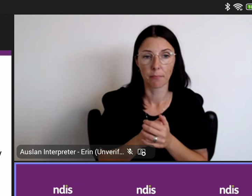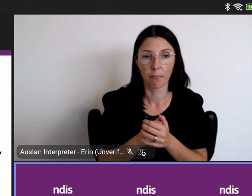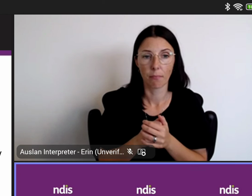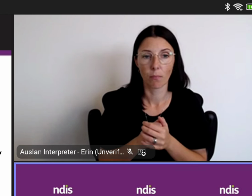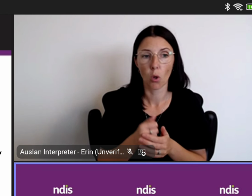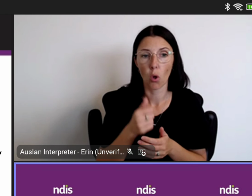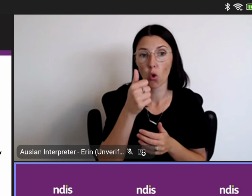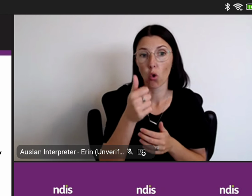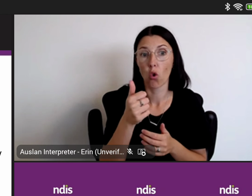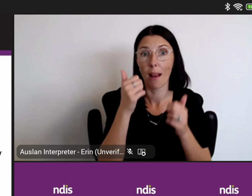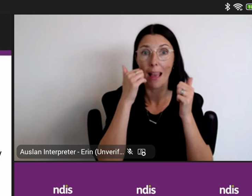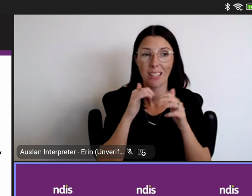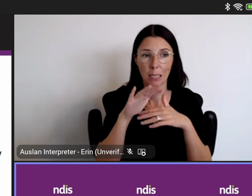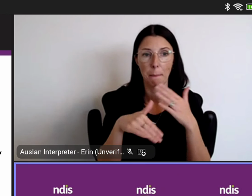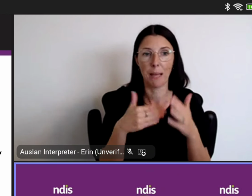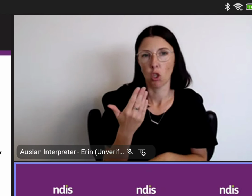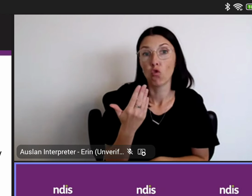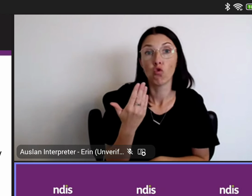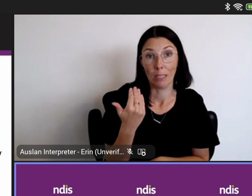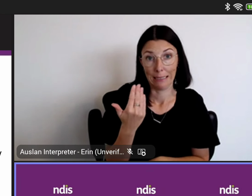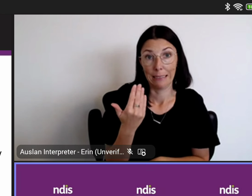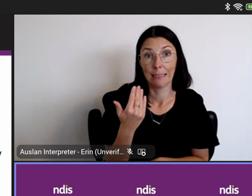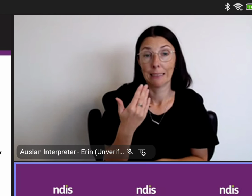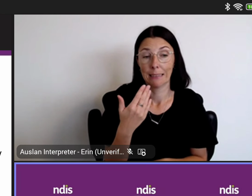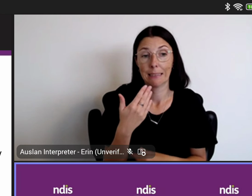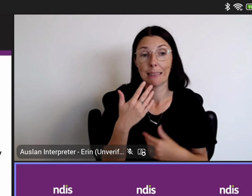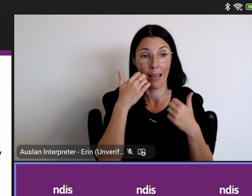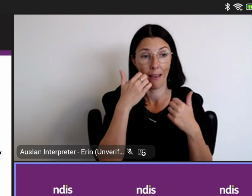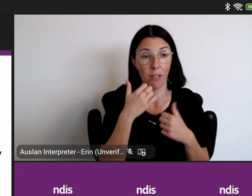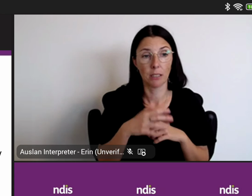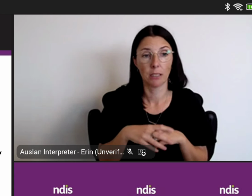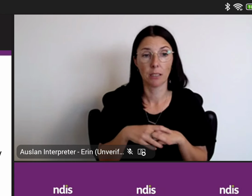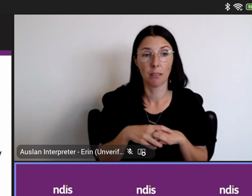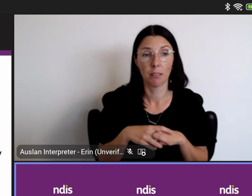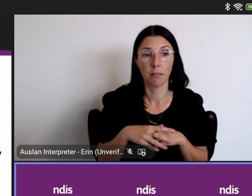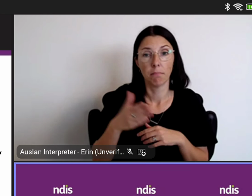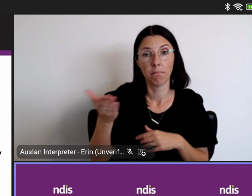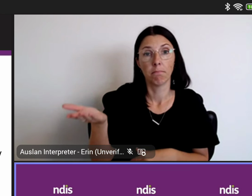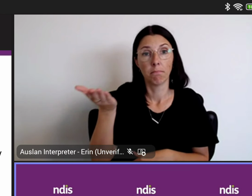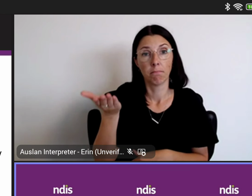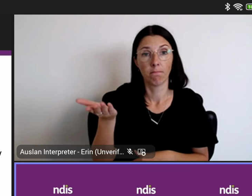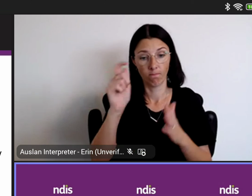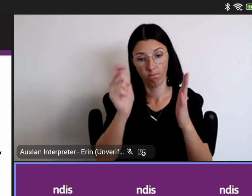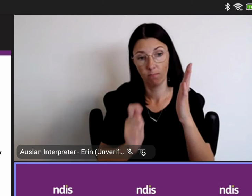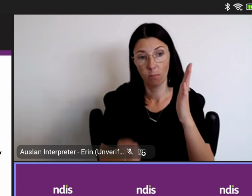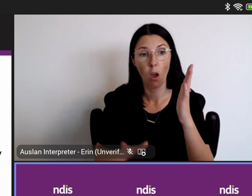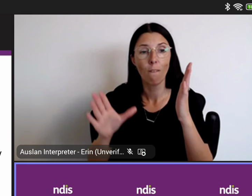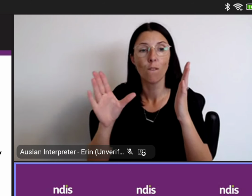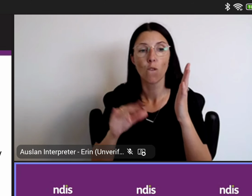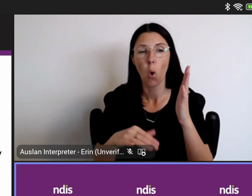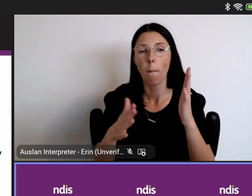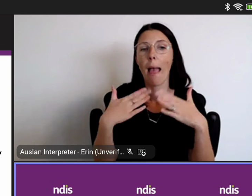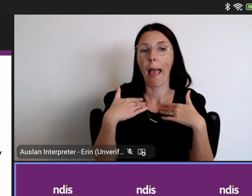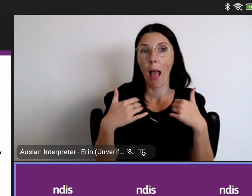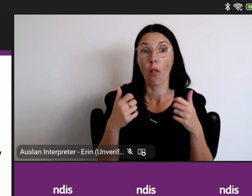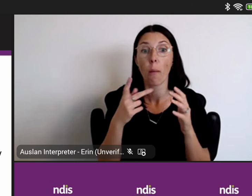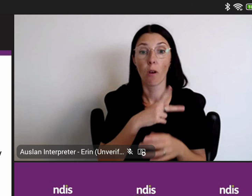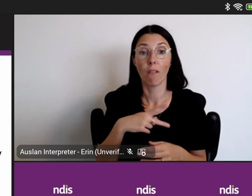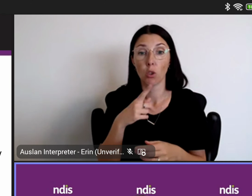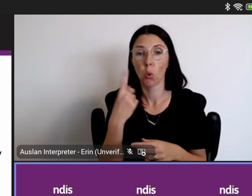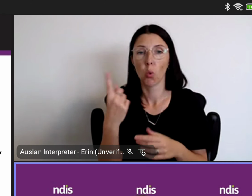completed by a treating health professional who is relevant to your primary disability, confirms your primary